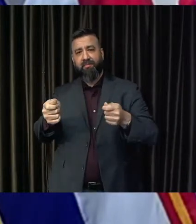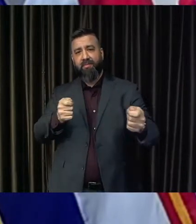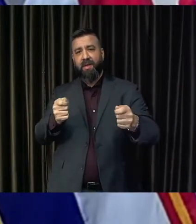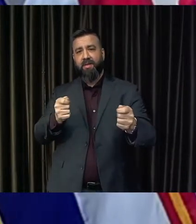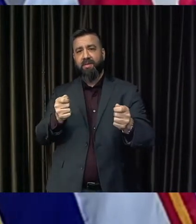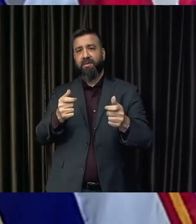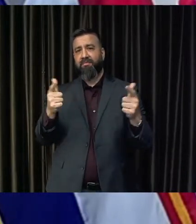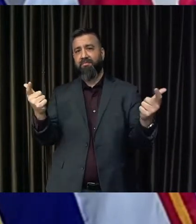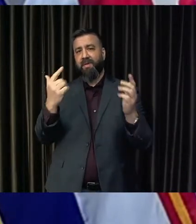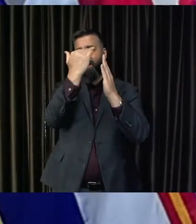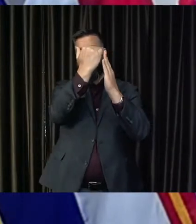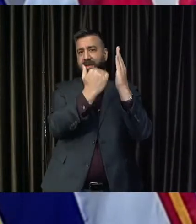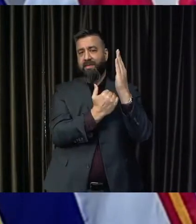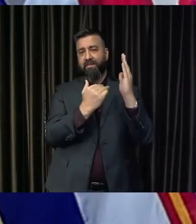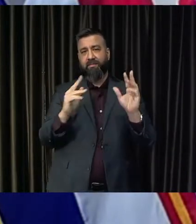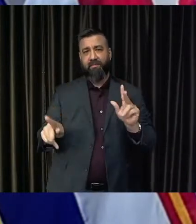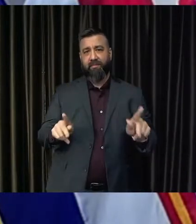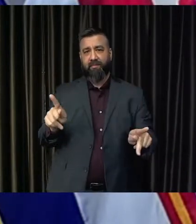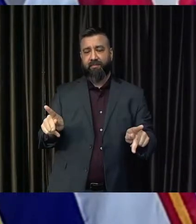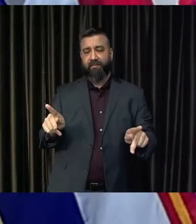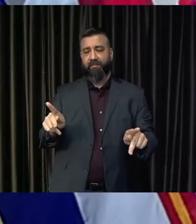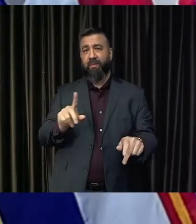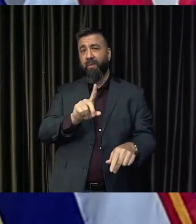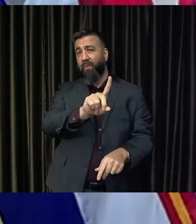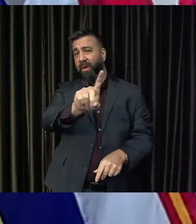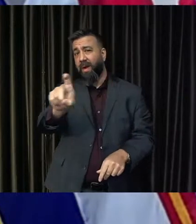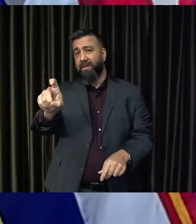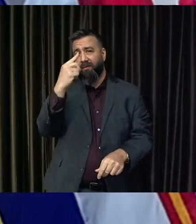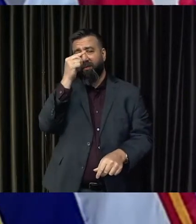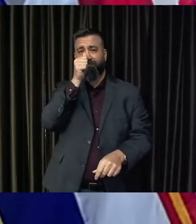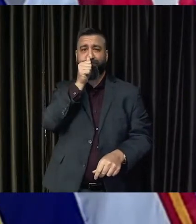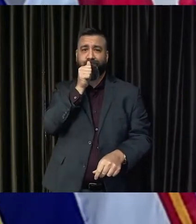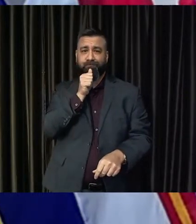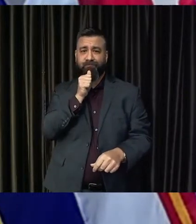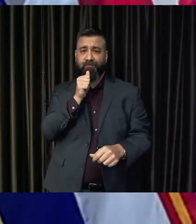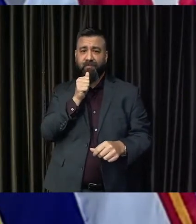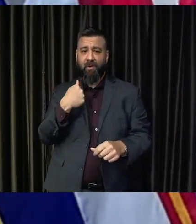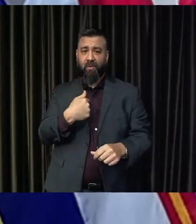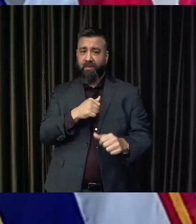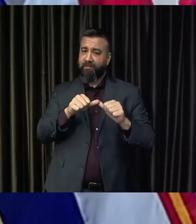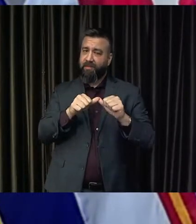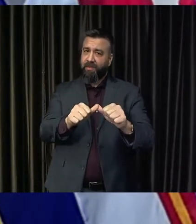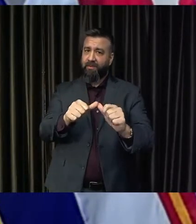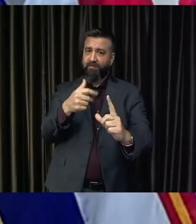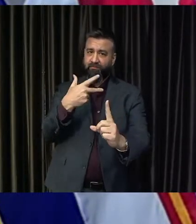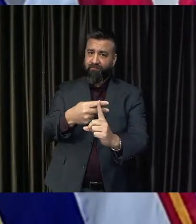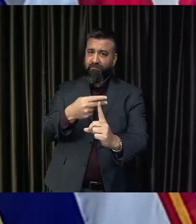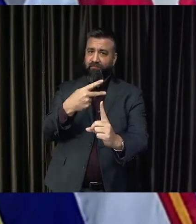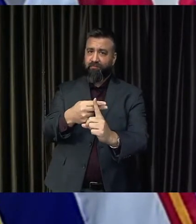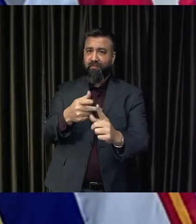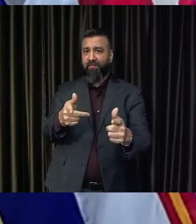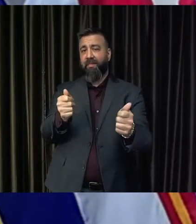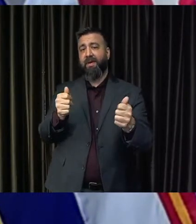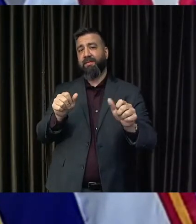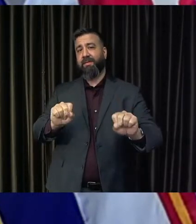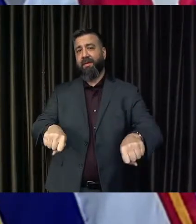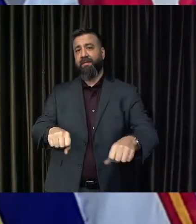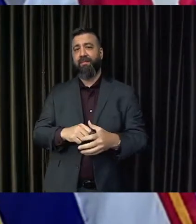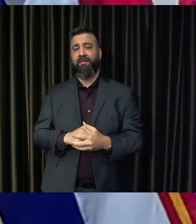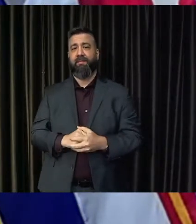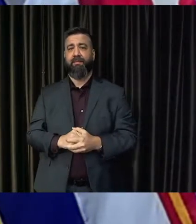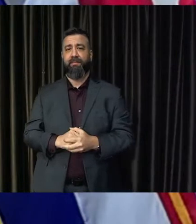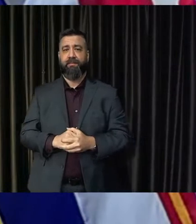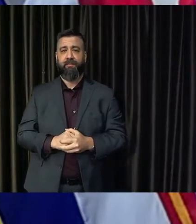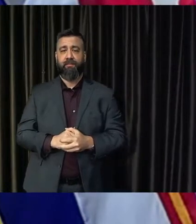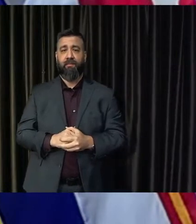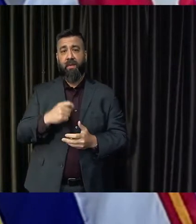vaccine. We ask for the public's patience as we continue to administer doses as quickly and efficiently as we can.